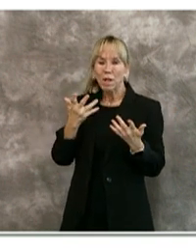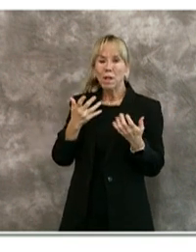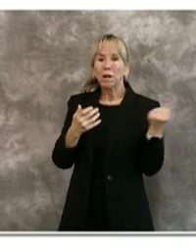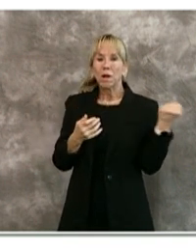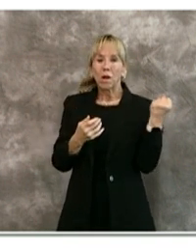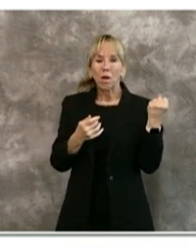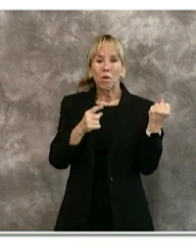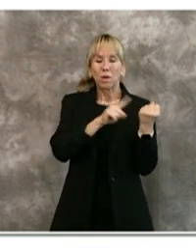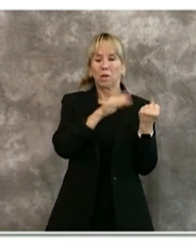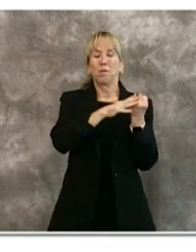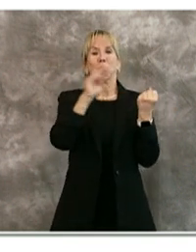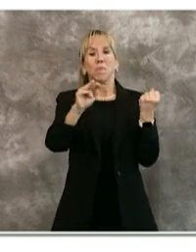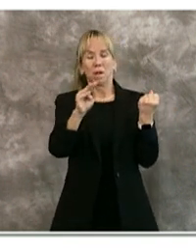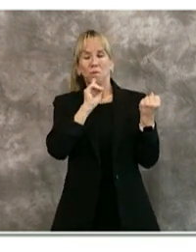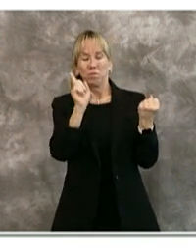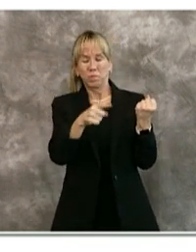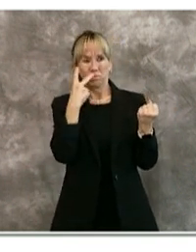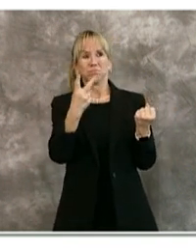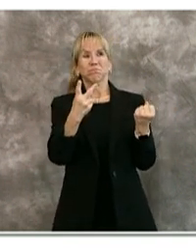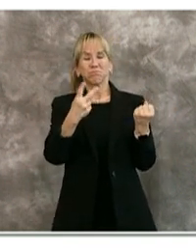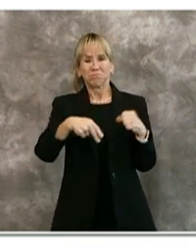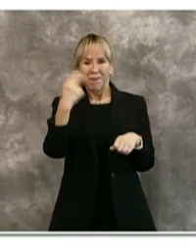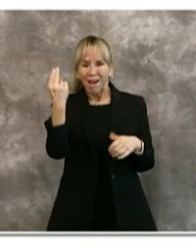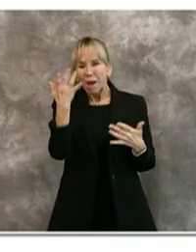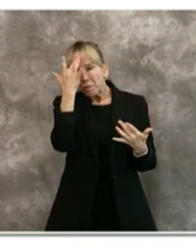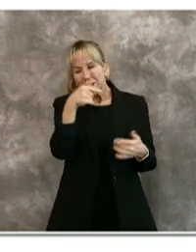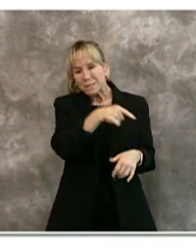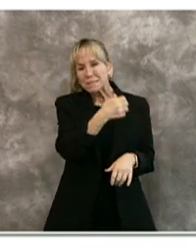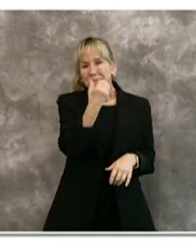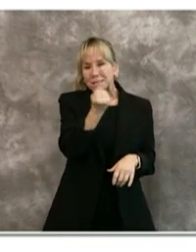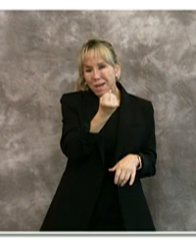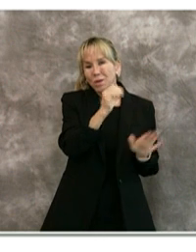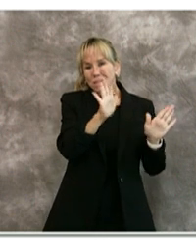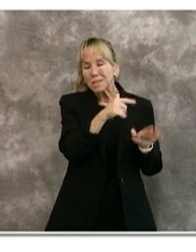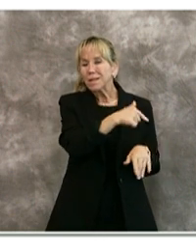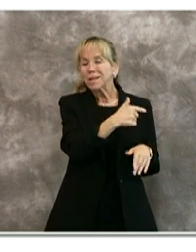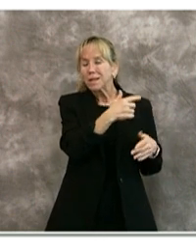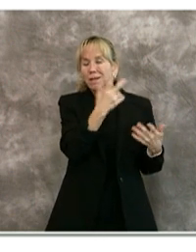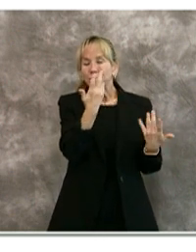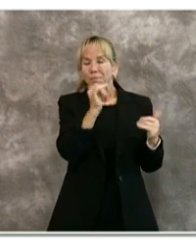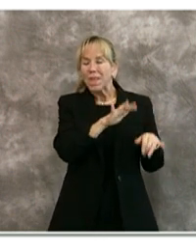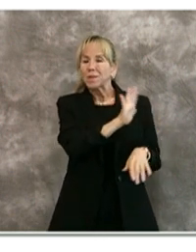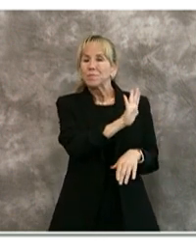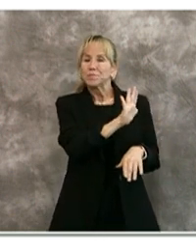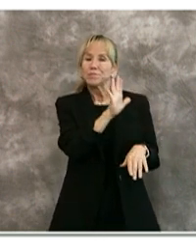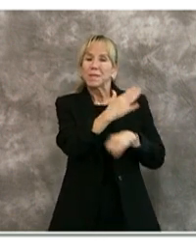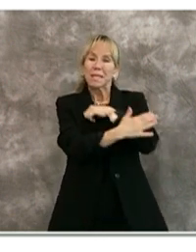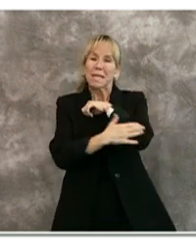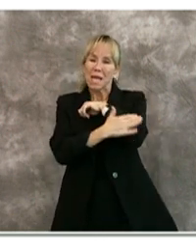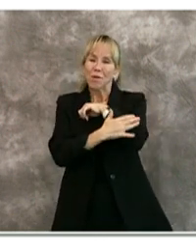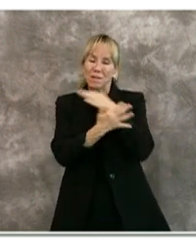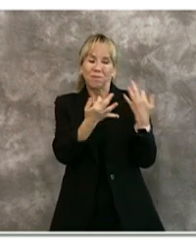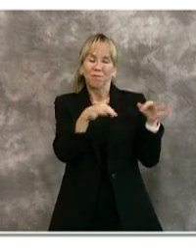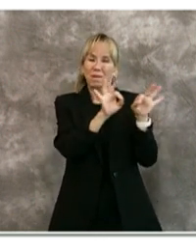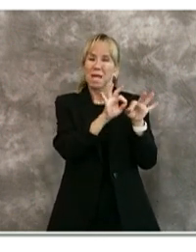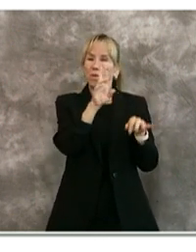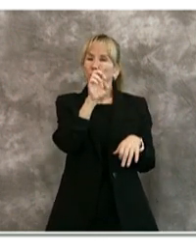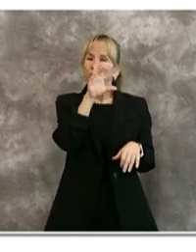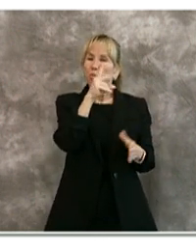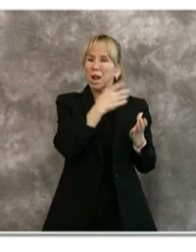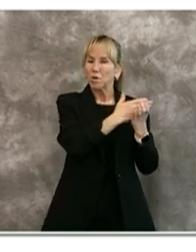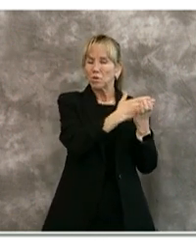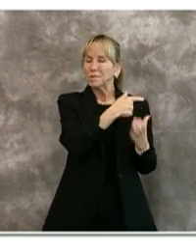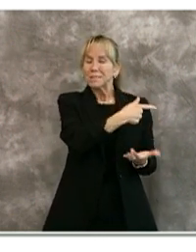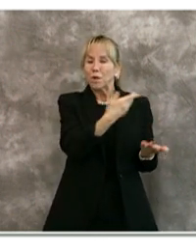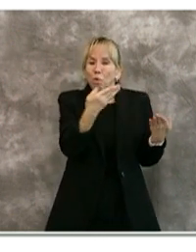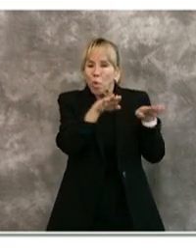Our vital records department is closed, so not unusual that we would see an